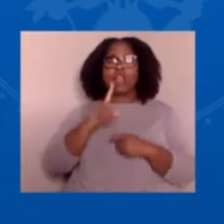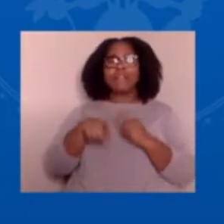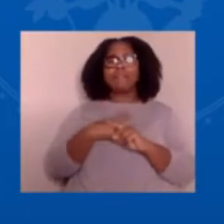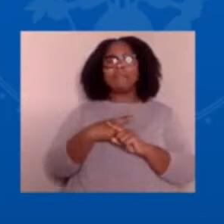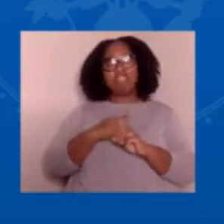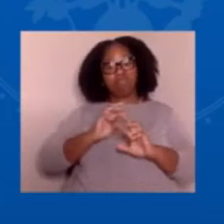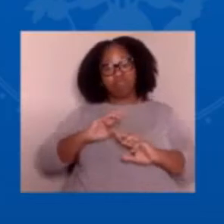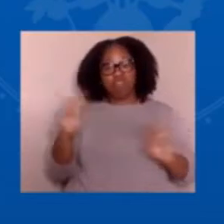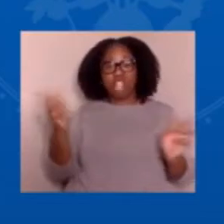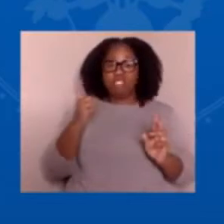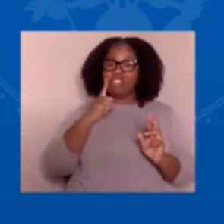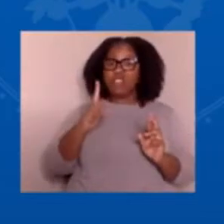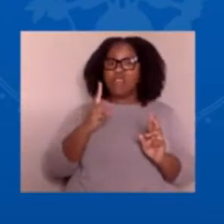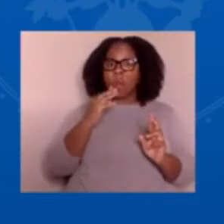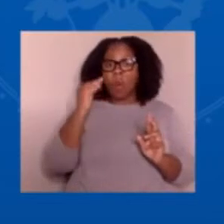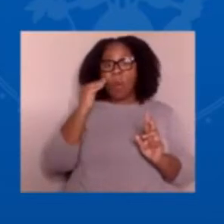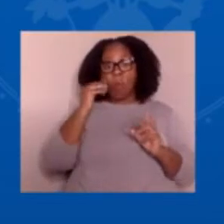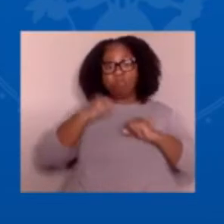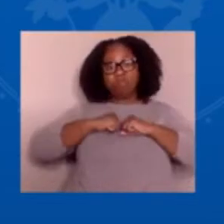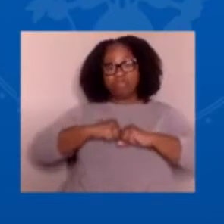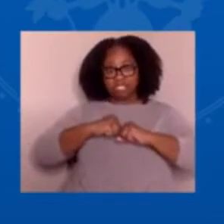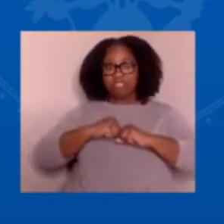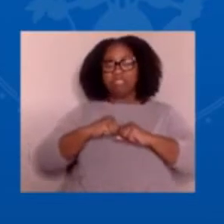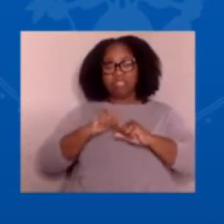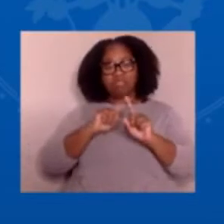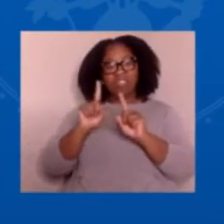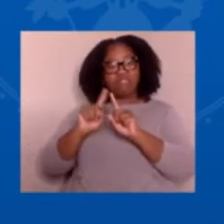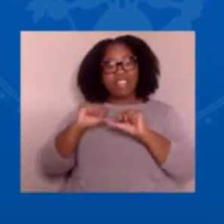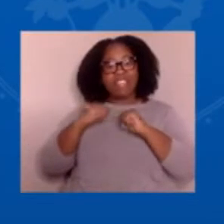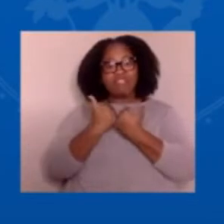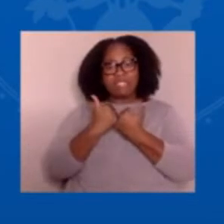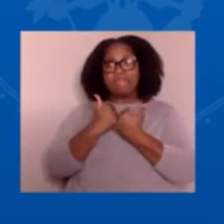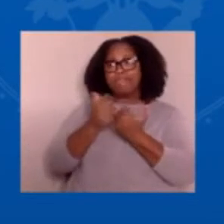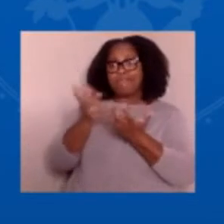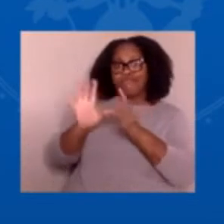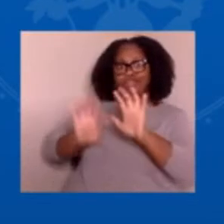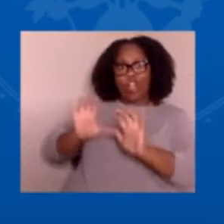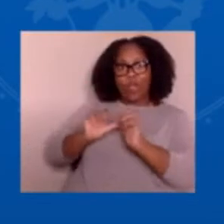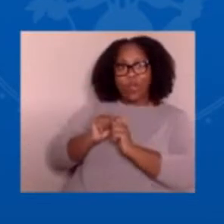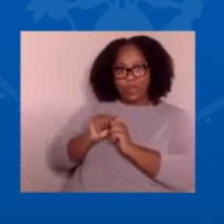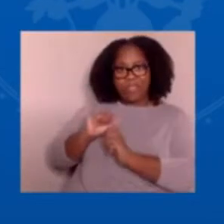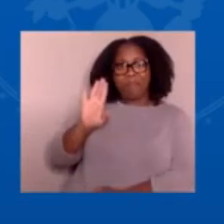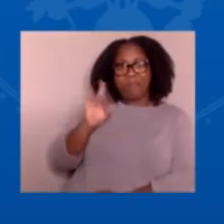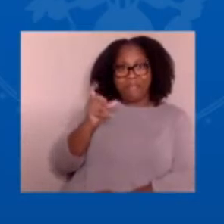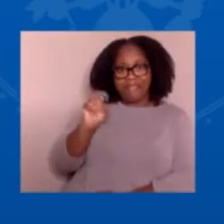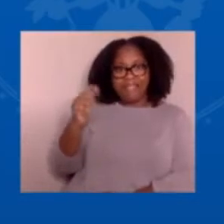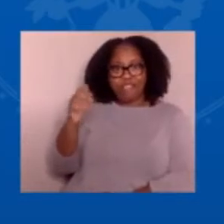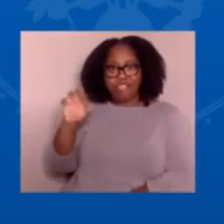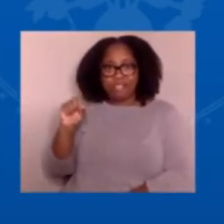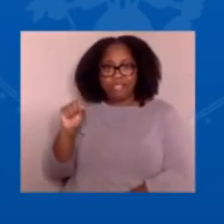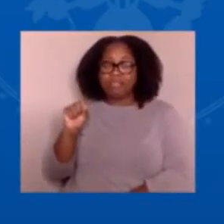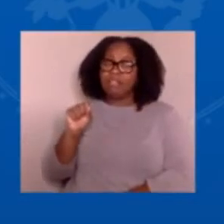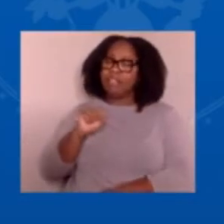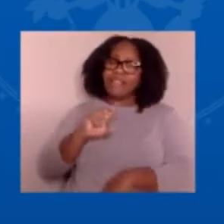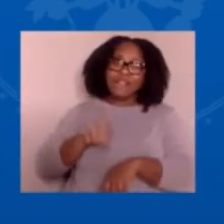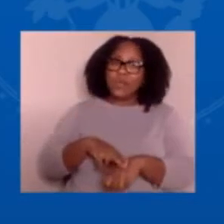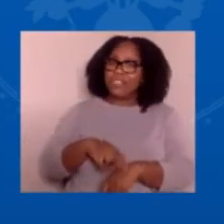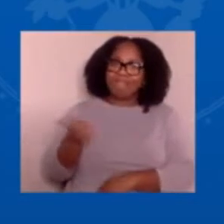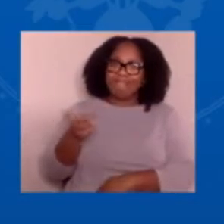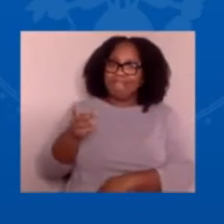intelligence agencies uh as you know they are still not able to receive the critically important classified briefings that should be available to